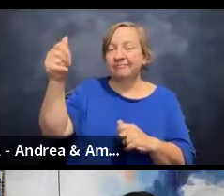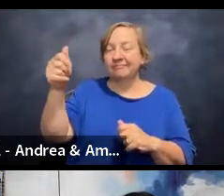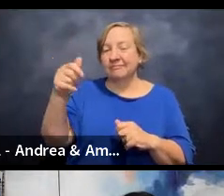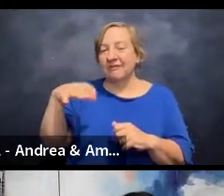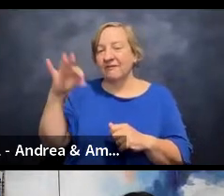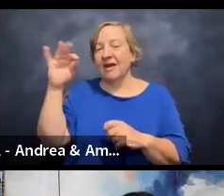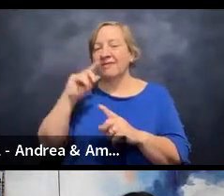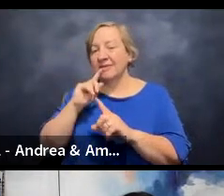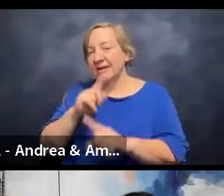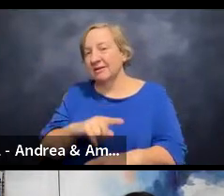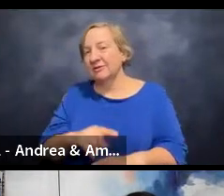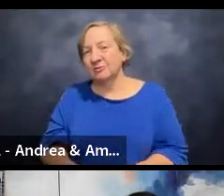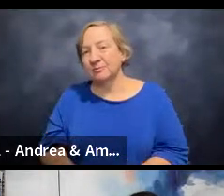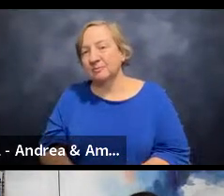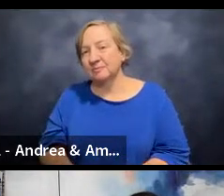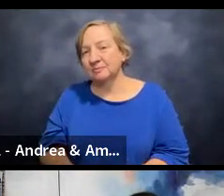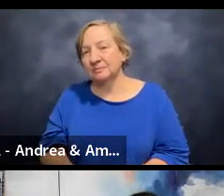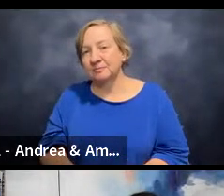answer to it.